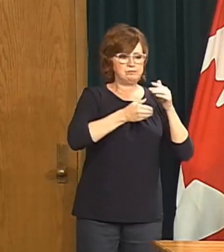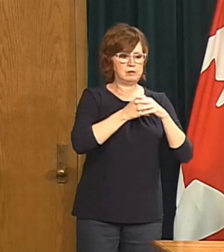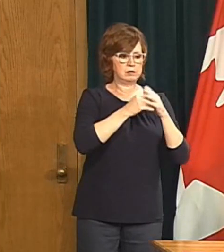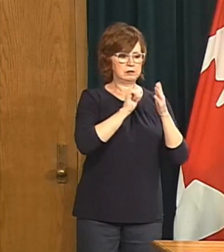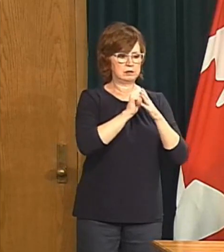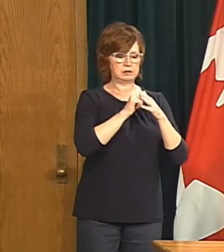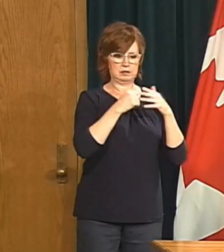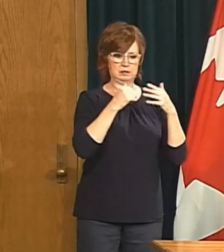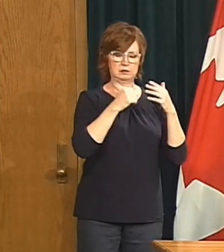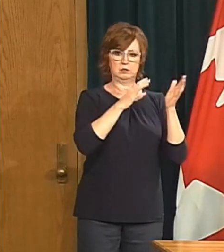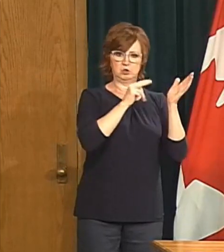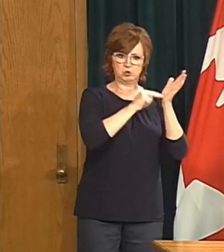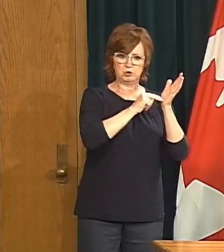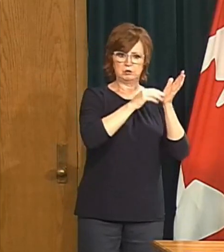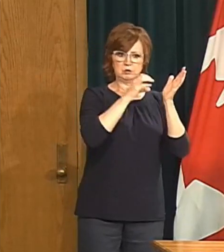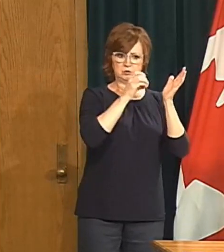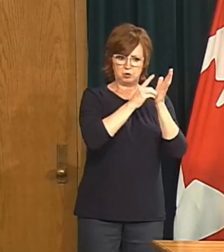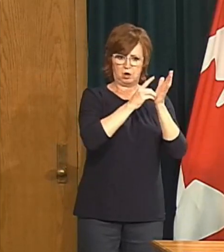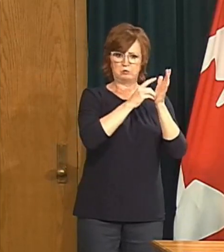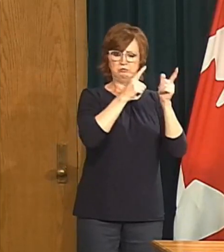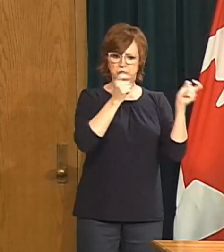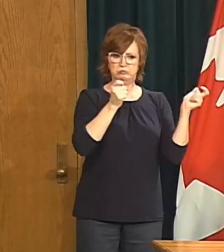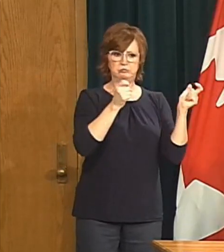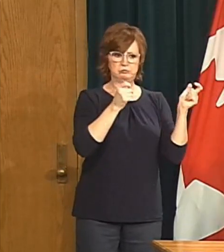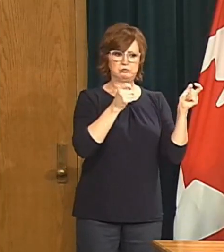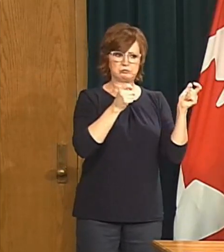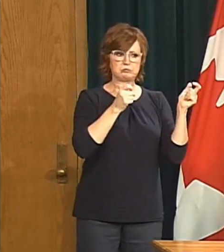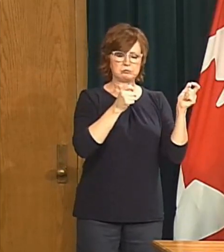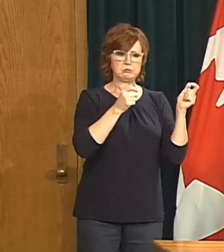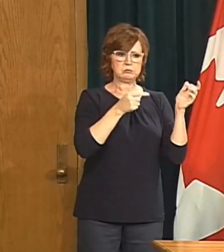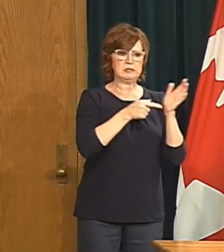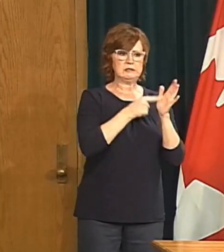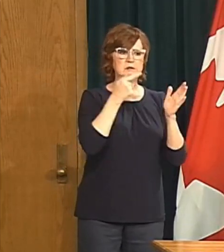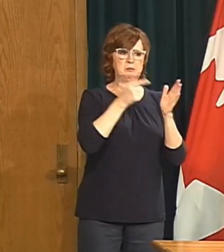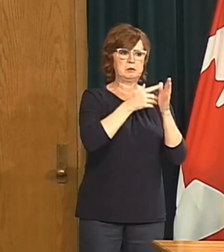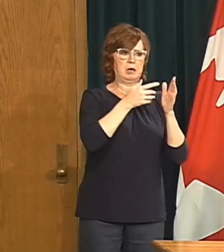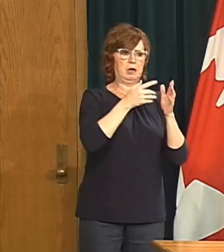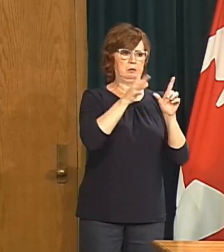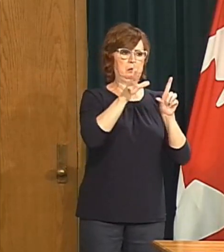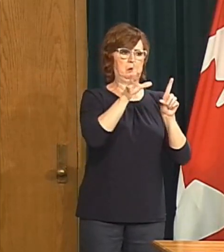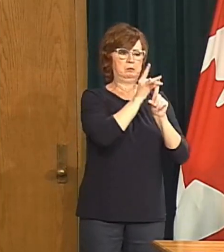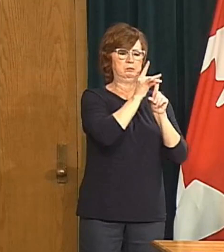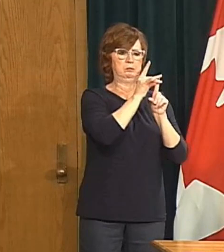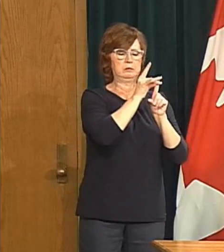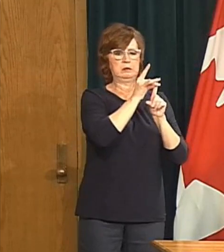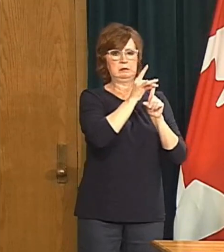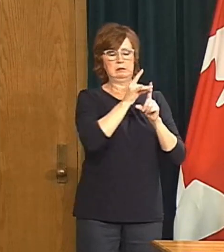Transmission doesn't seem to happen when appropriate PPE is used, but does seem to happen when there